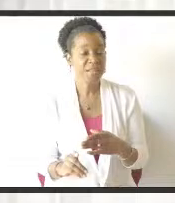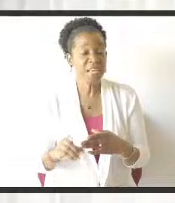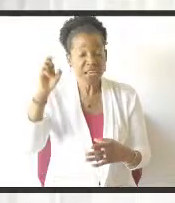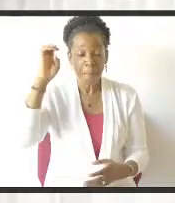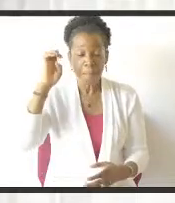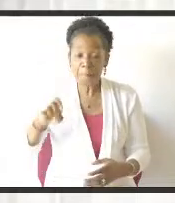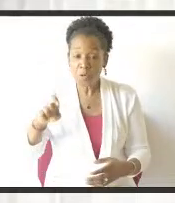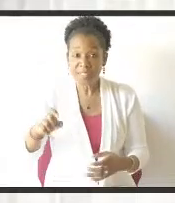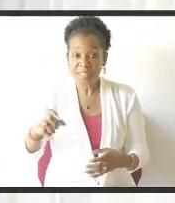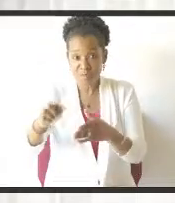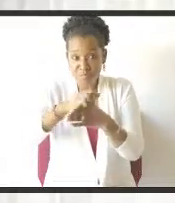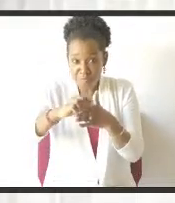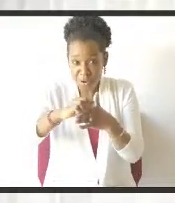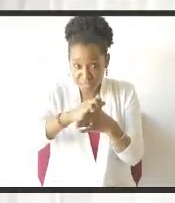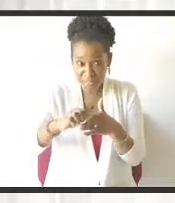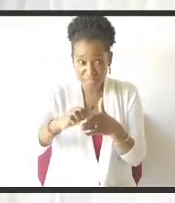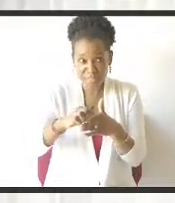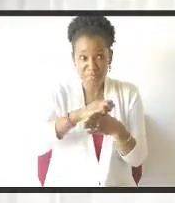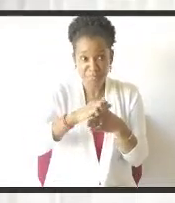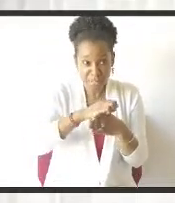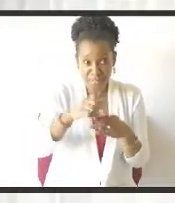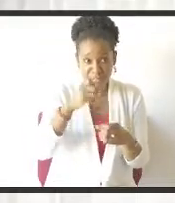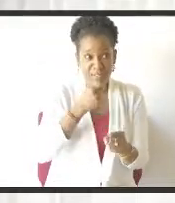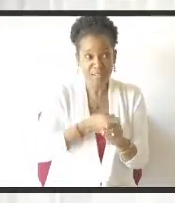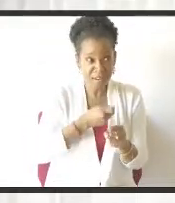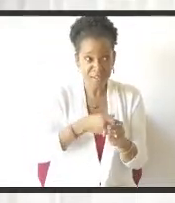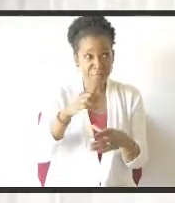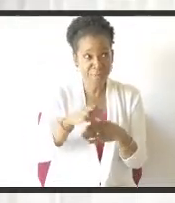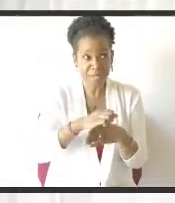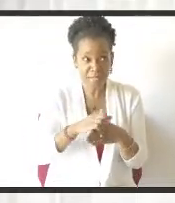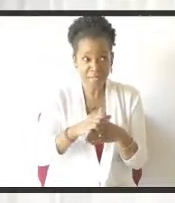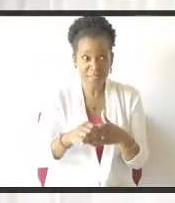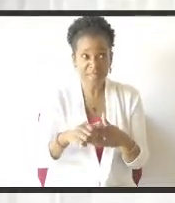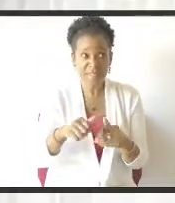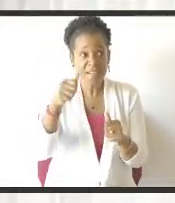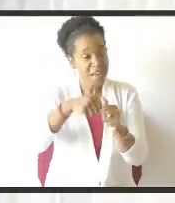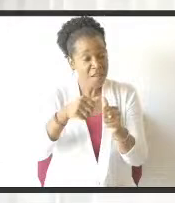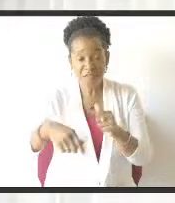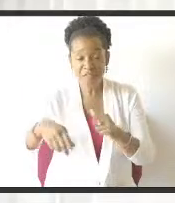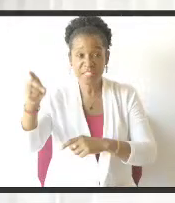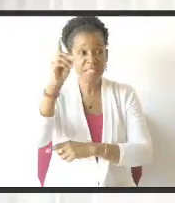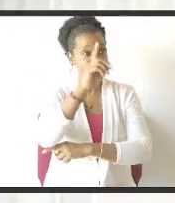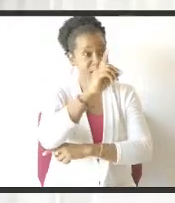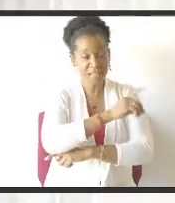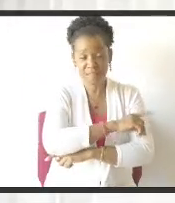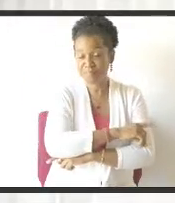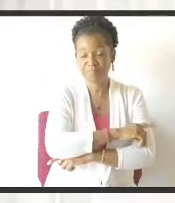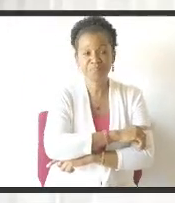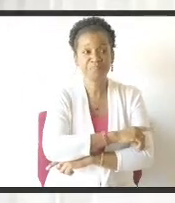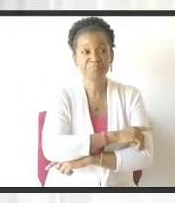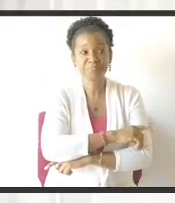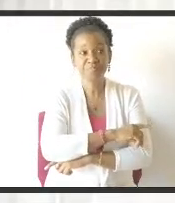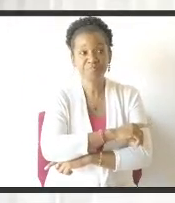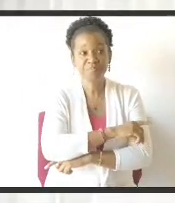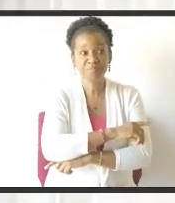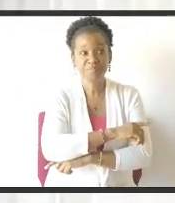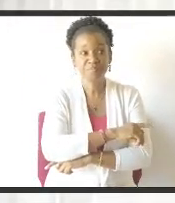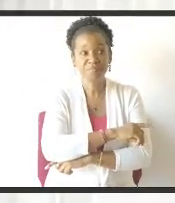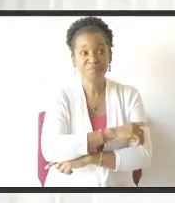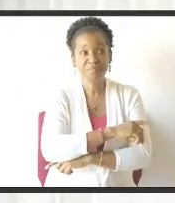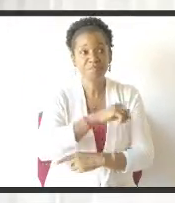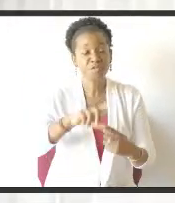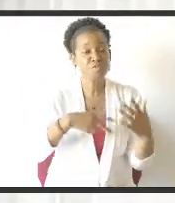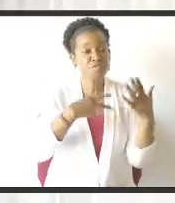as no meaningful educational pursuit has been realized